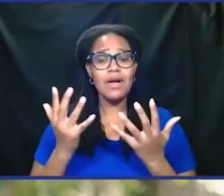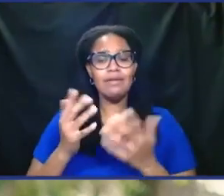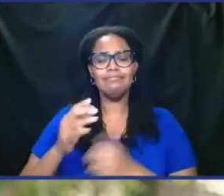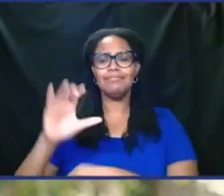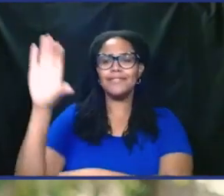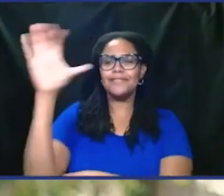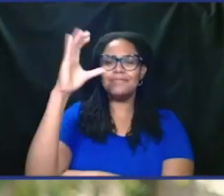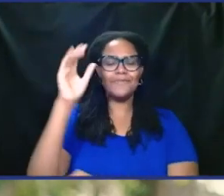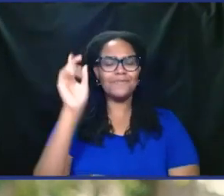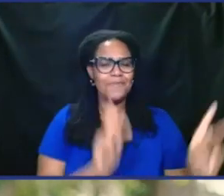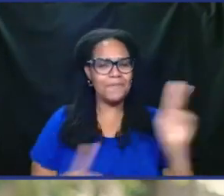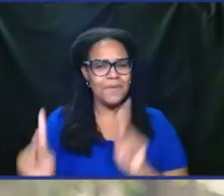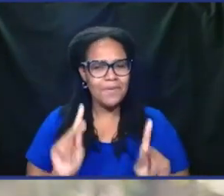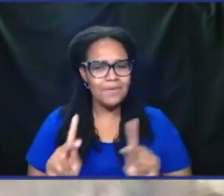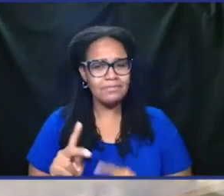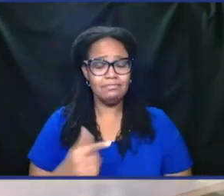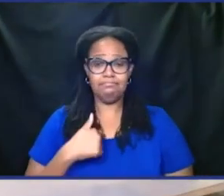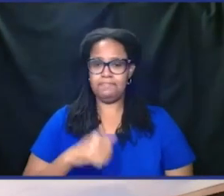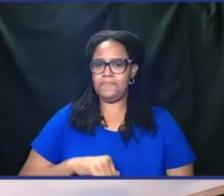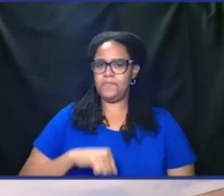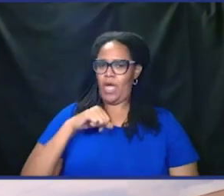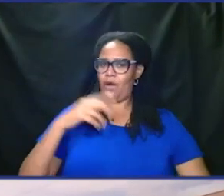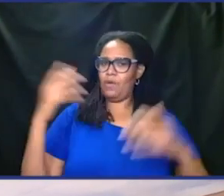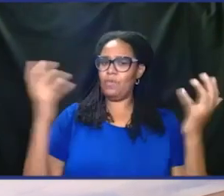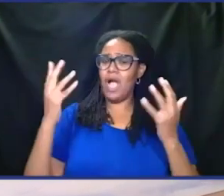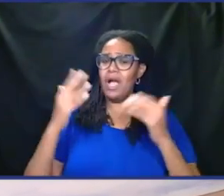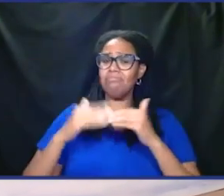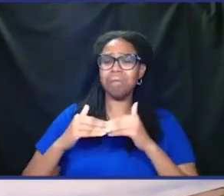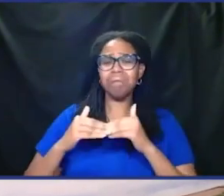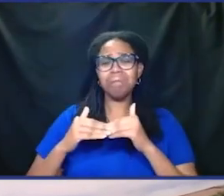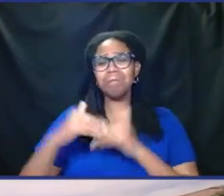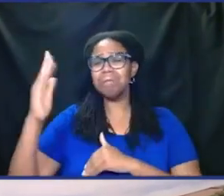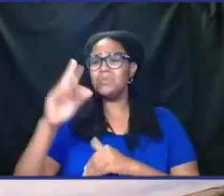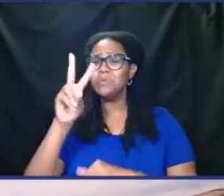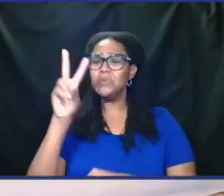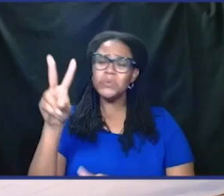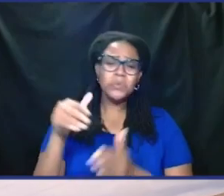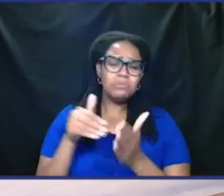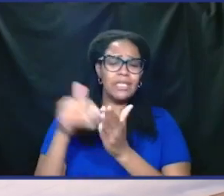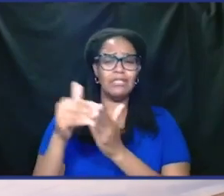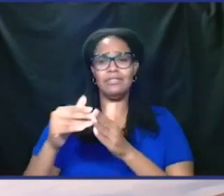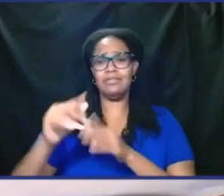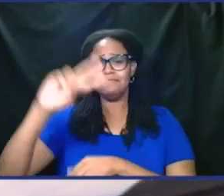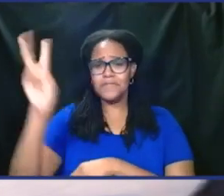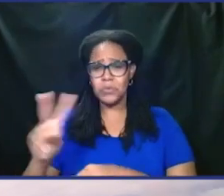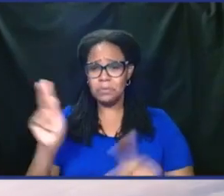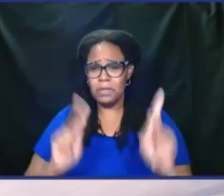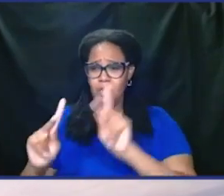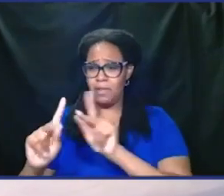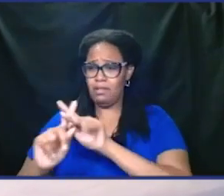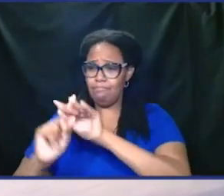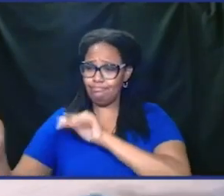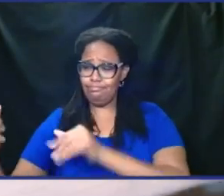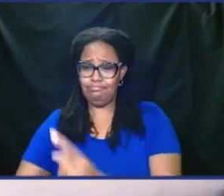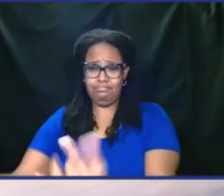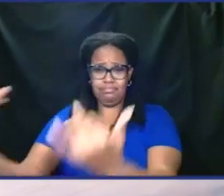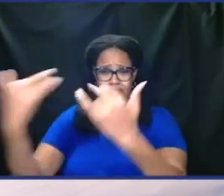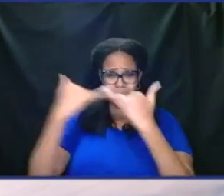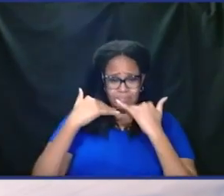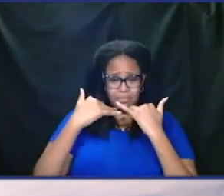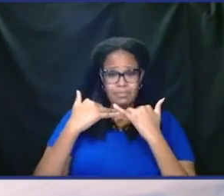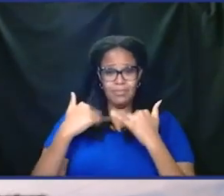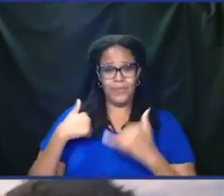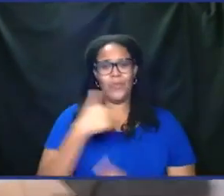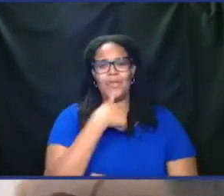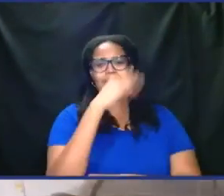proud that Colombia has welcomed nearly 2 million Venezuelans who have fled turmoil in their country. In Venezuela,